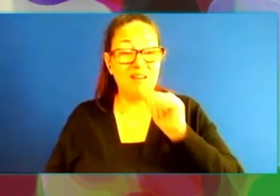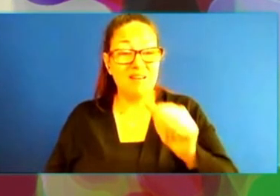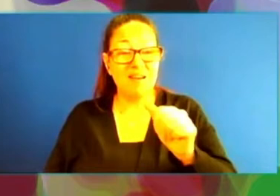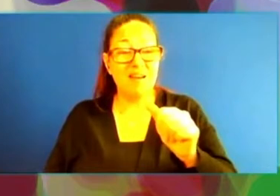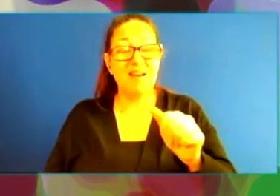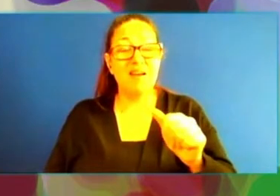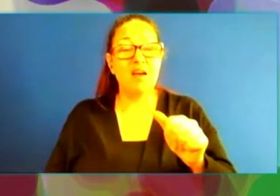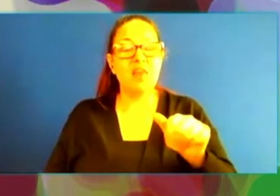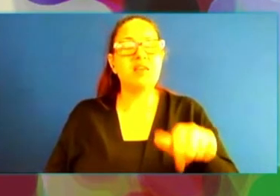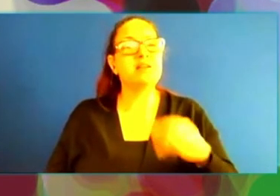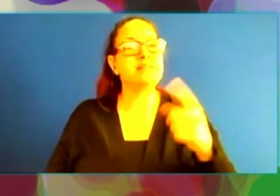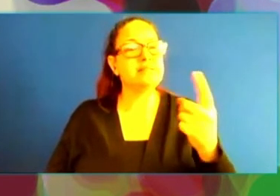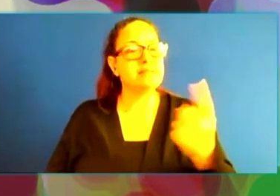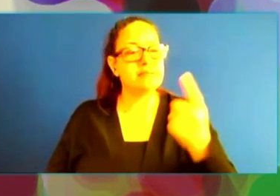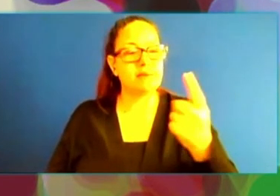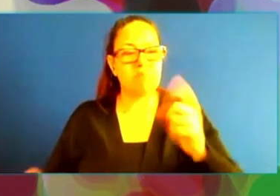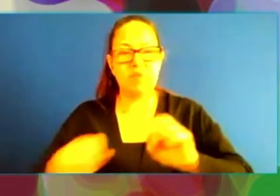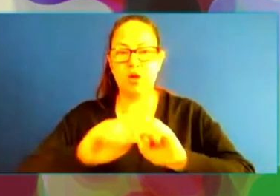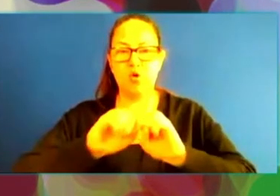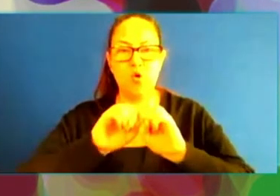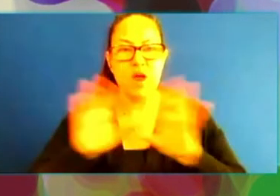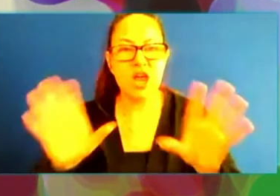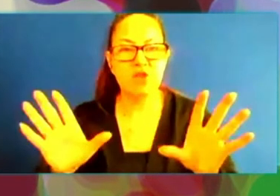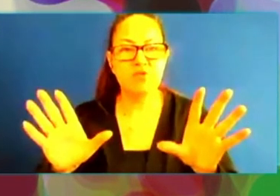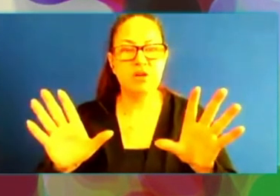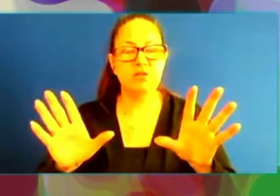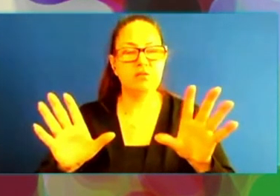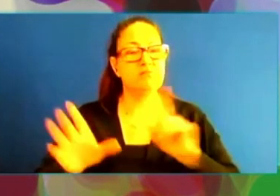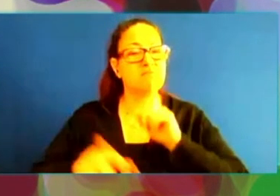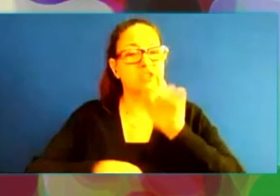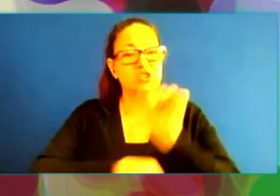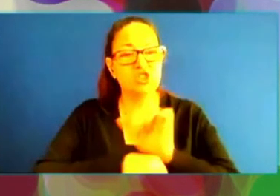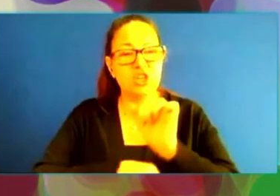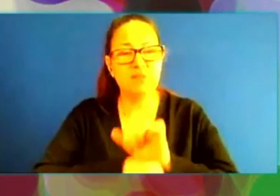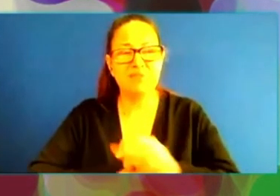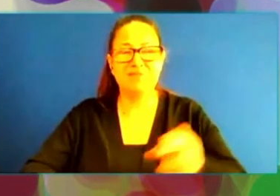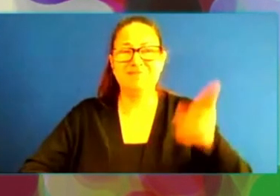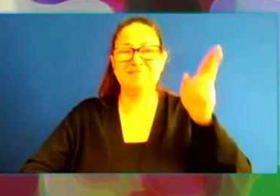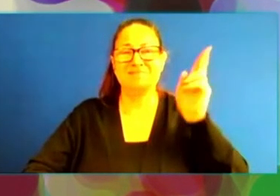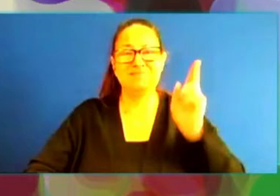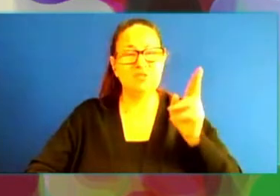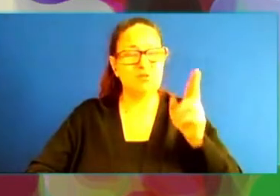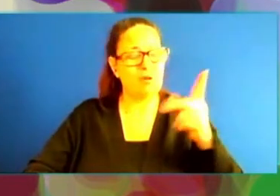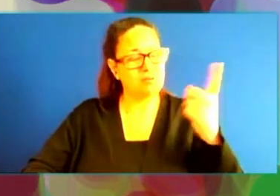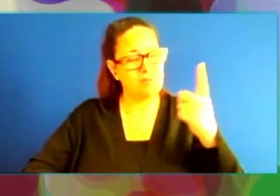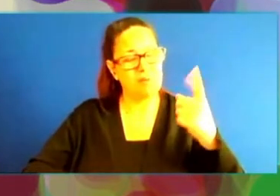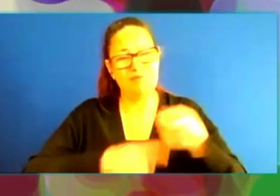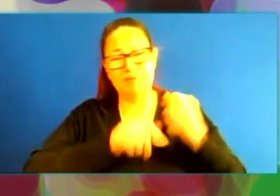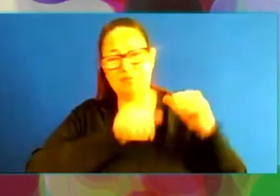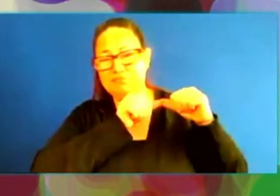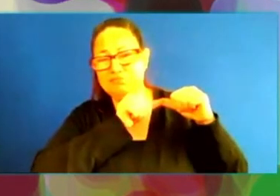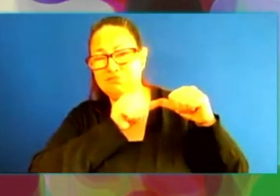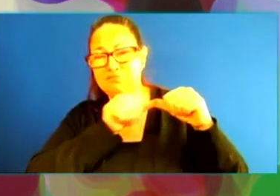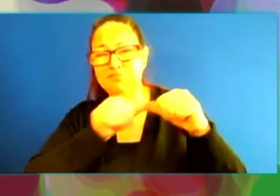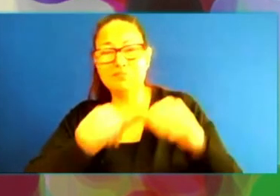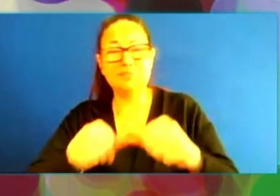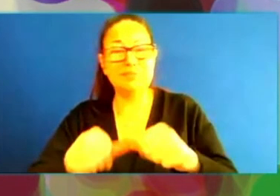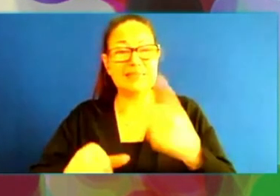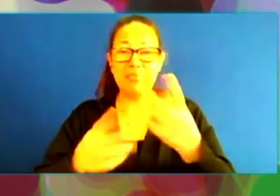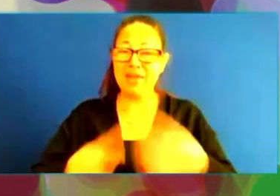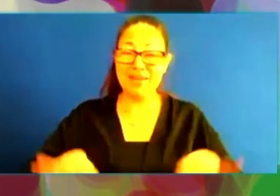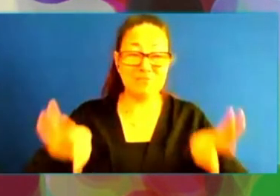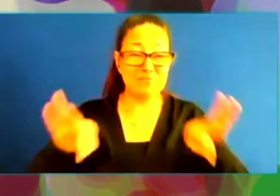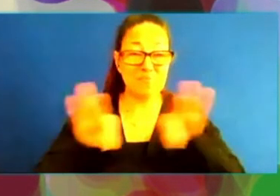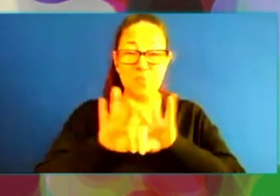legitimate, coherent, something historical, something longstanding, something important here.